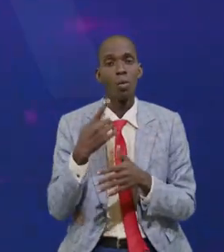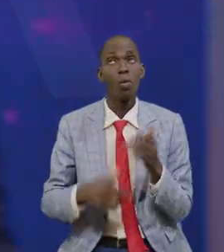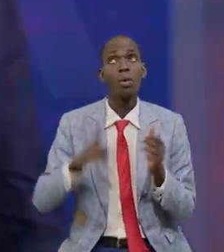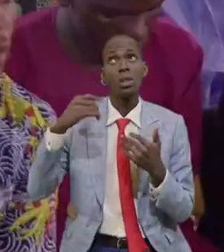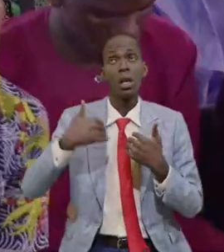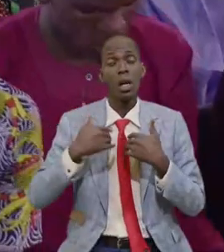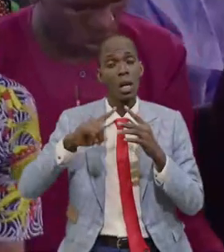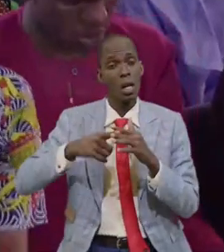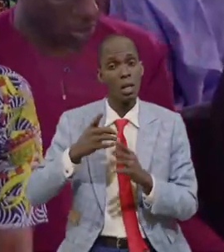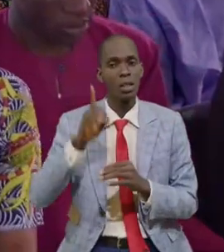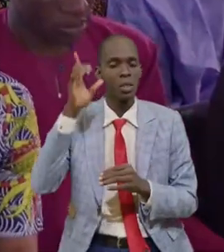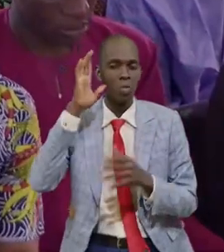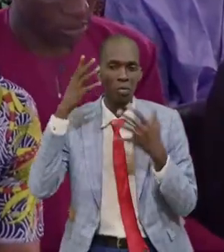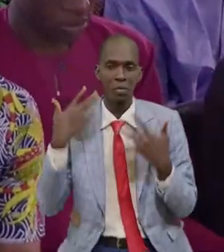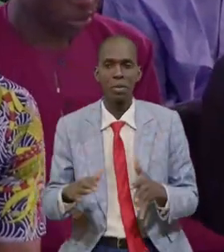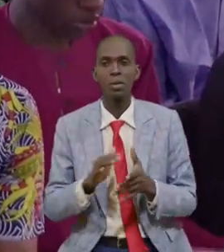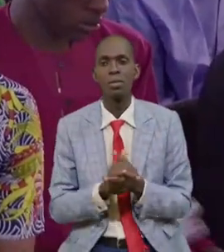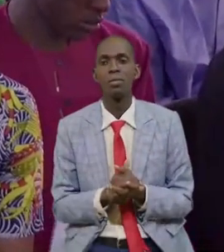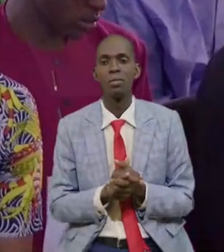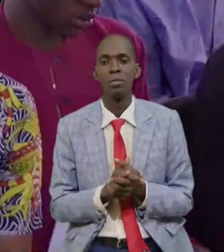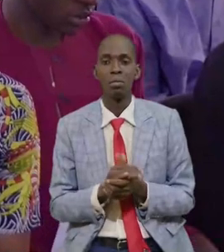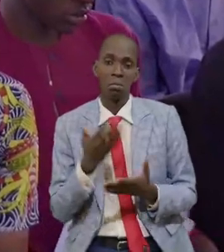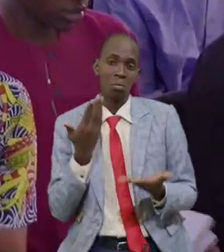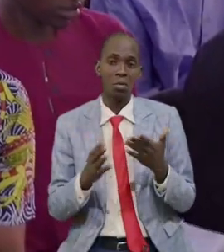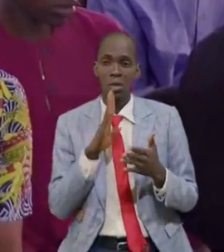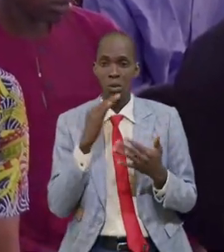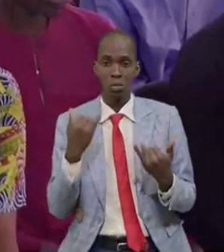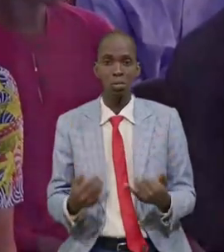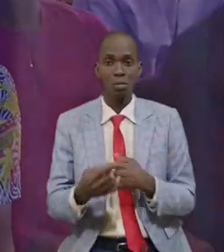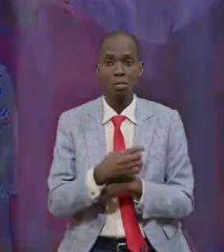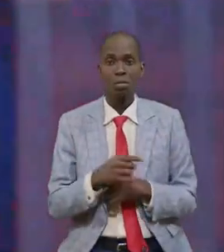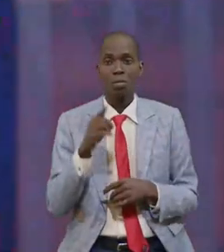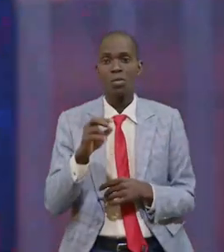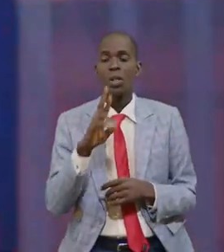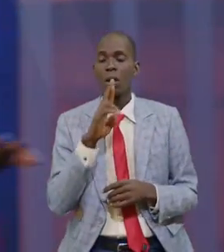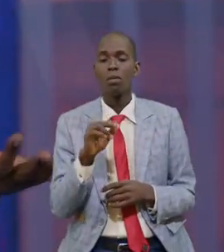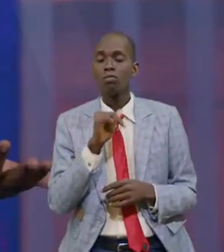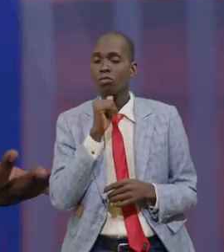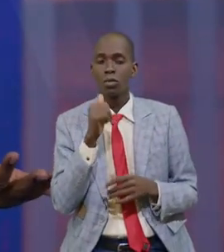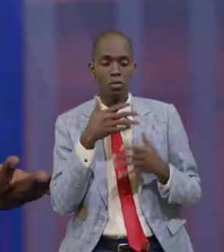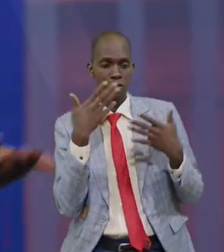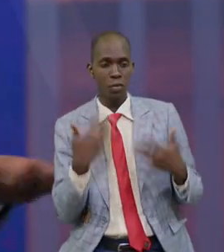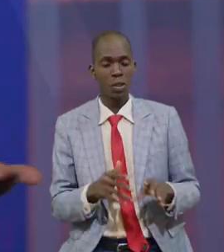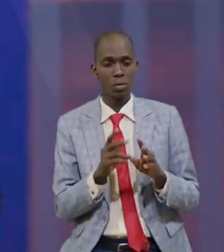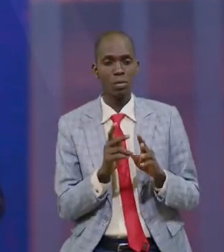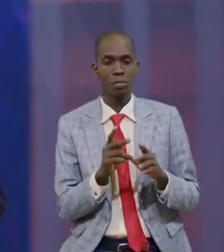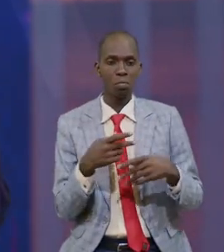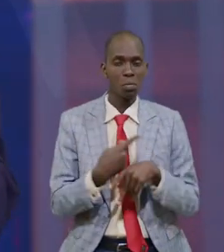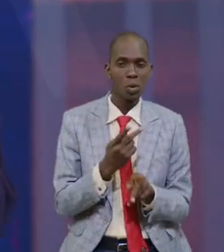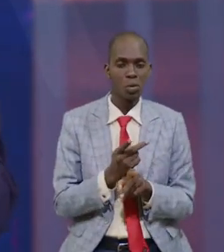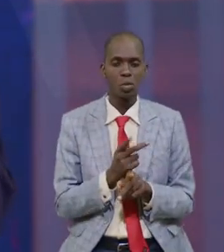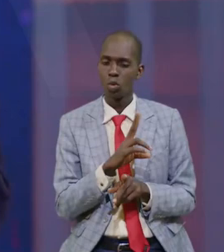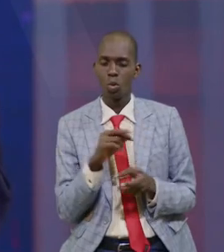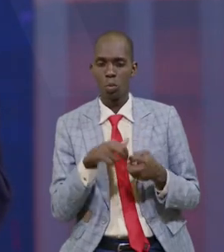will finish. Maybe today you are an unfinished product. There's no problem, because